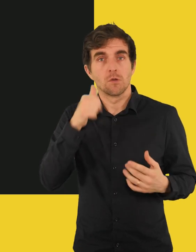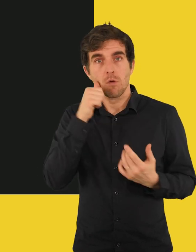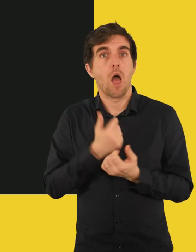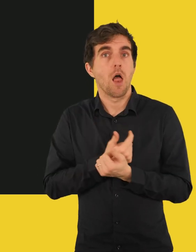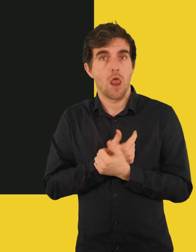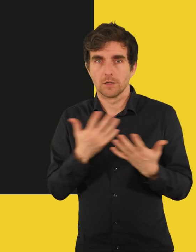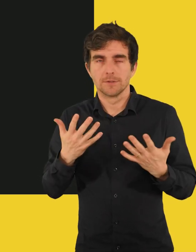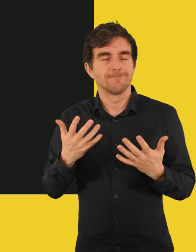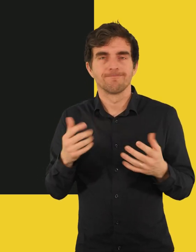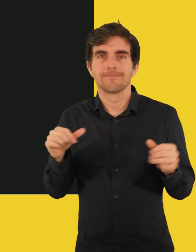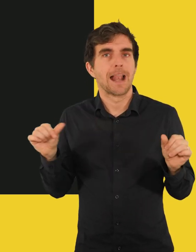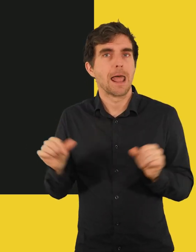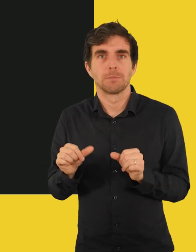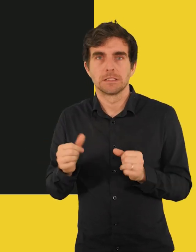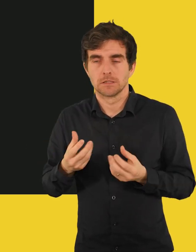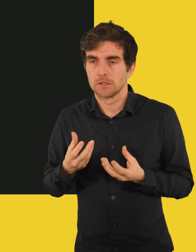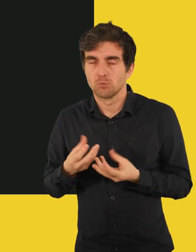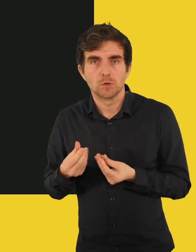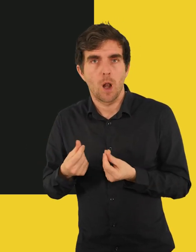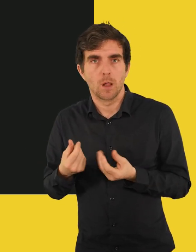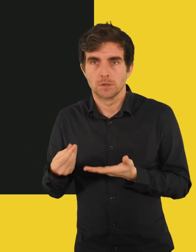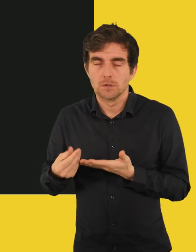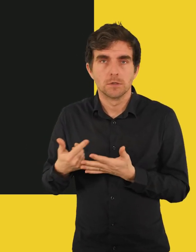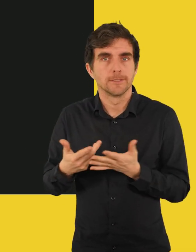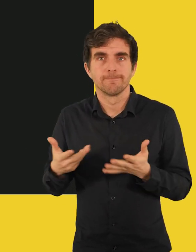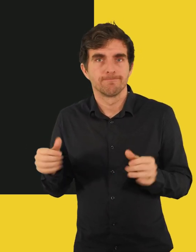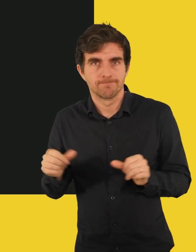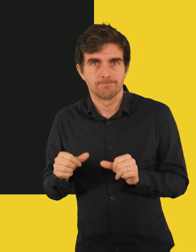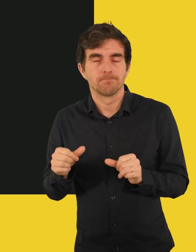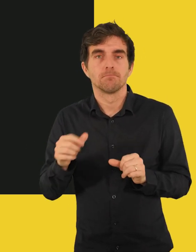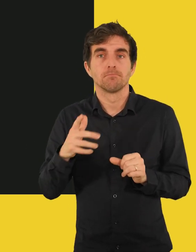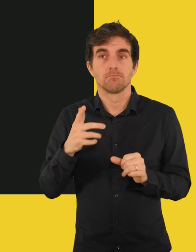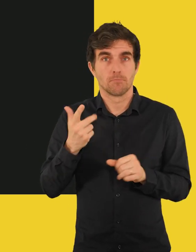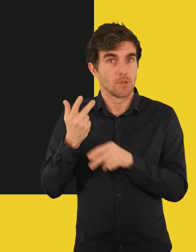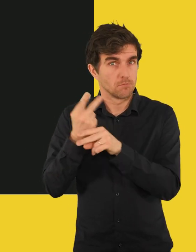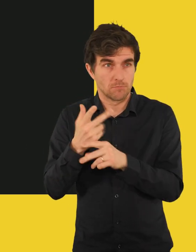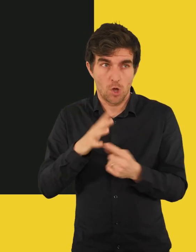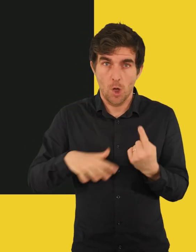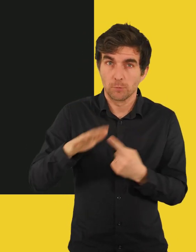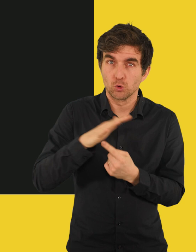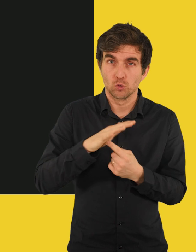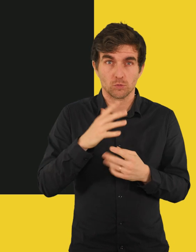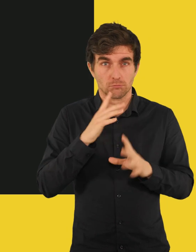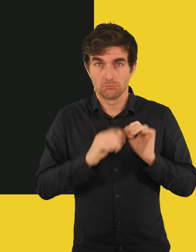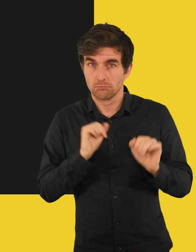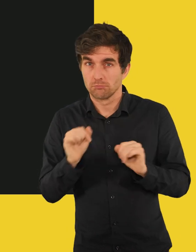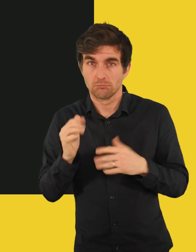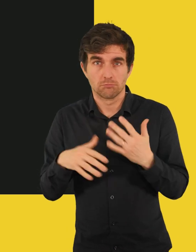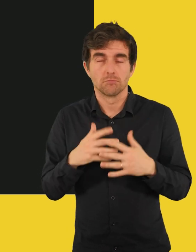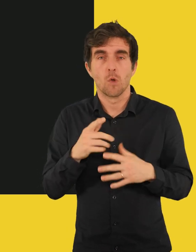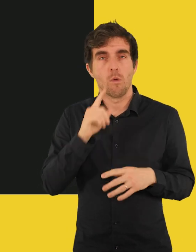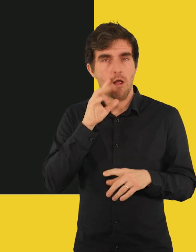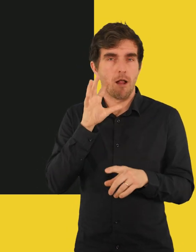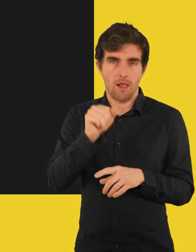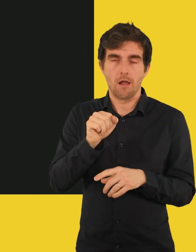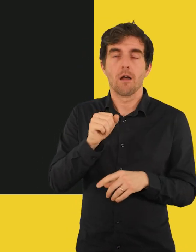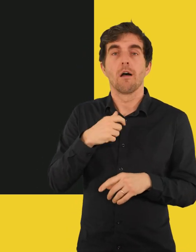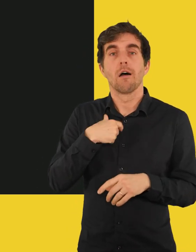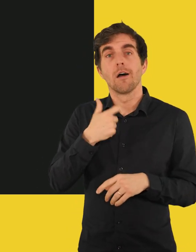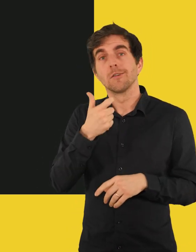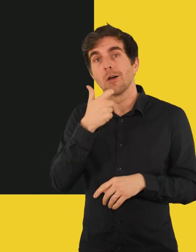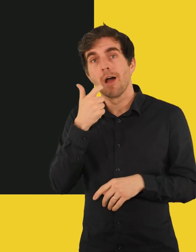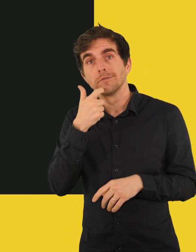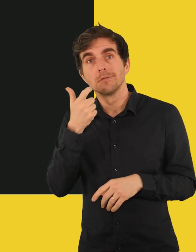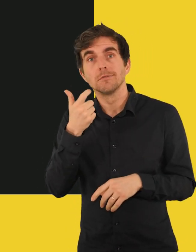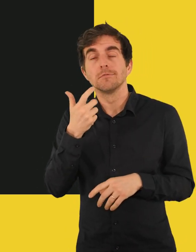community. Like we know, a lot of them have limited resources, and yet they're the stewards of the community. And so